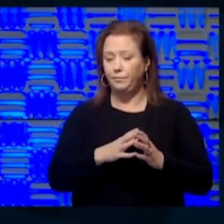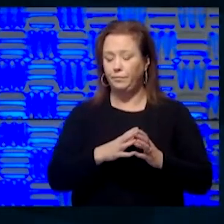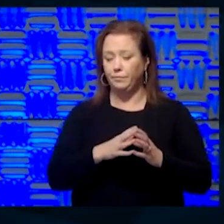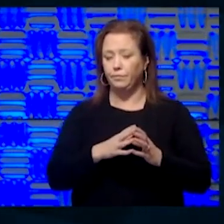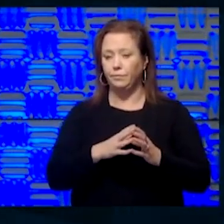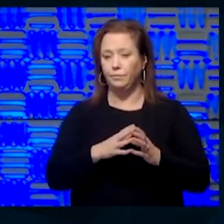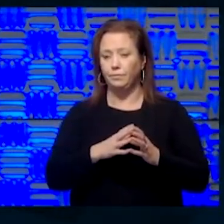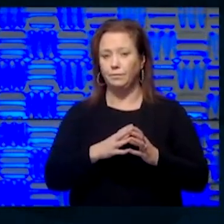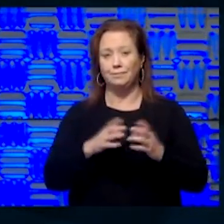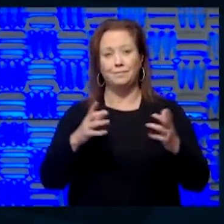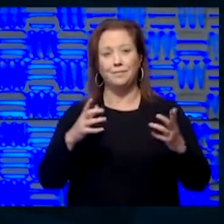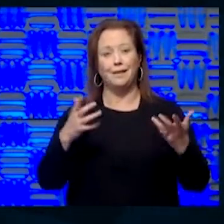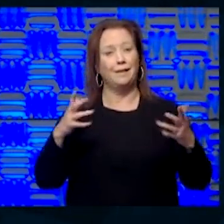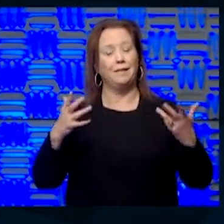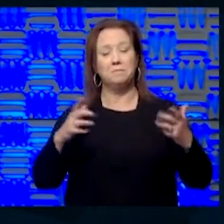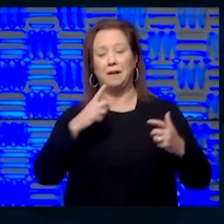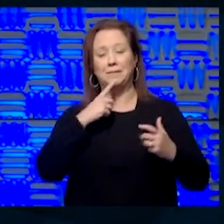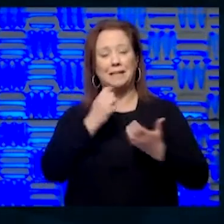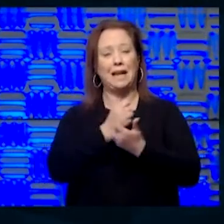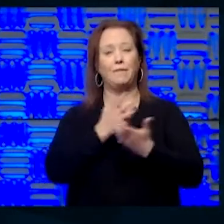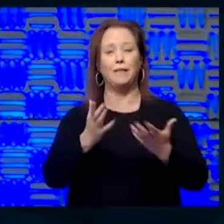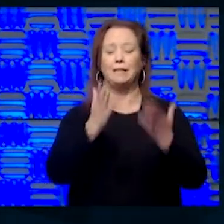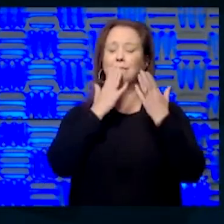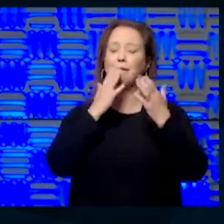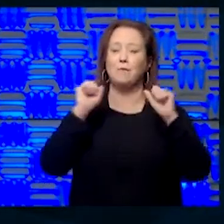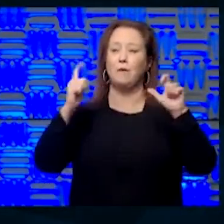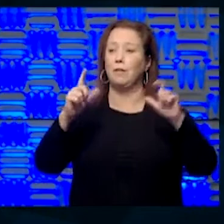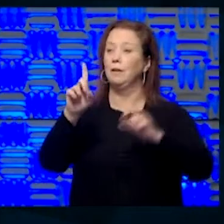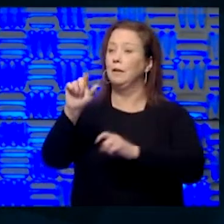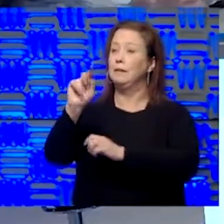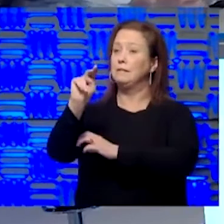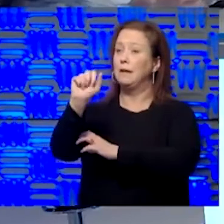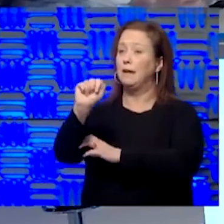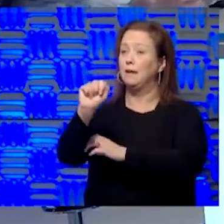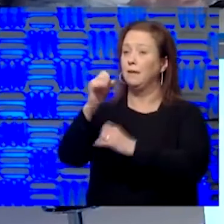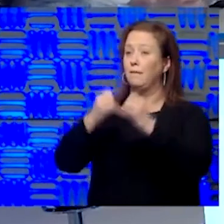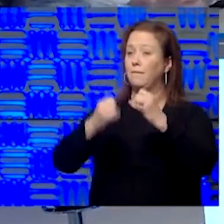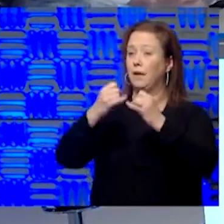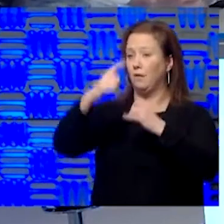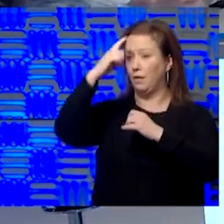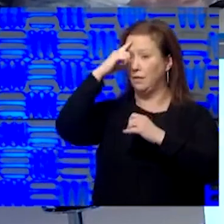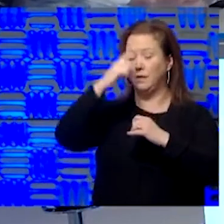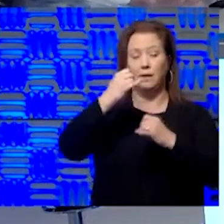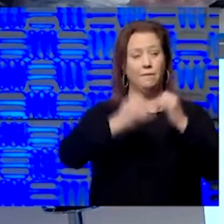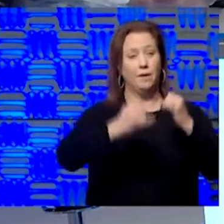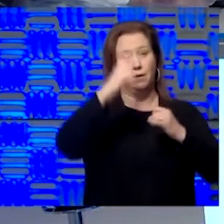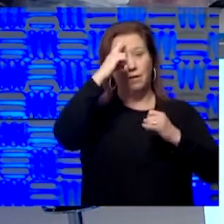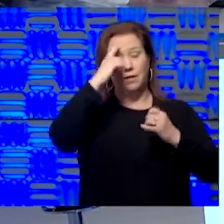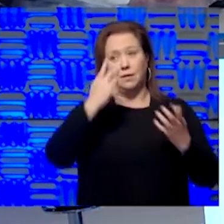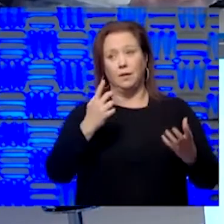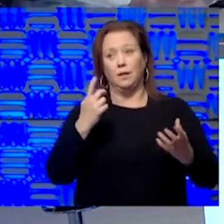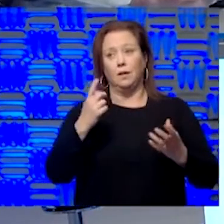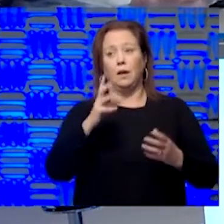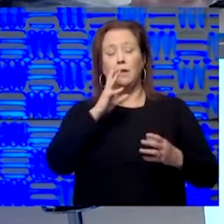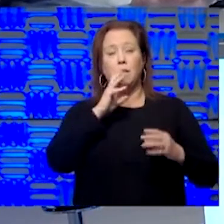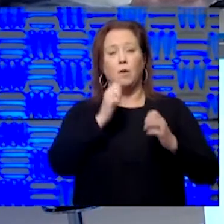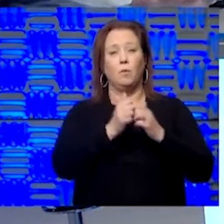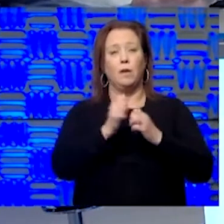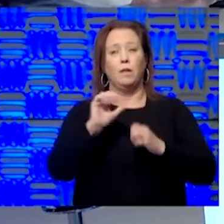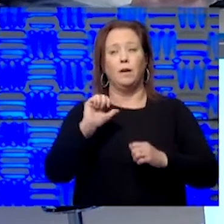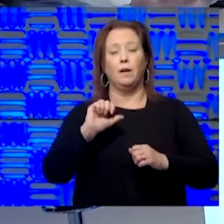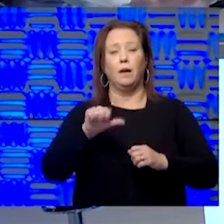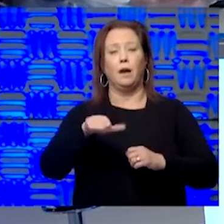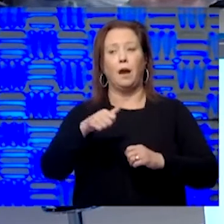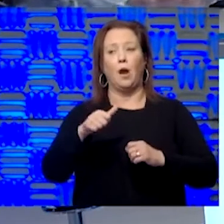I think I've said all I need to say. Thank you. All right. Thanks, everybody. Dane, any other final thoughts today? Yeah, final thoughts. I was talking with a couple of